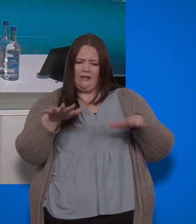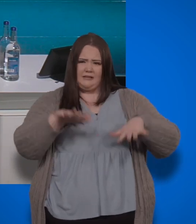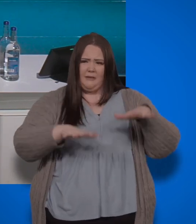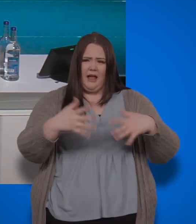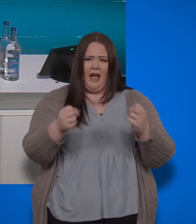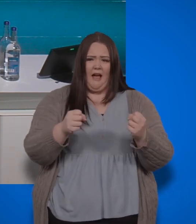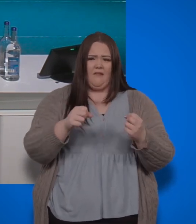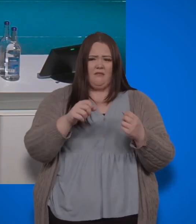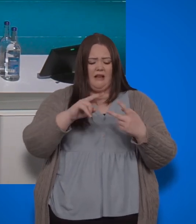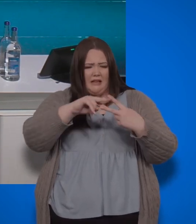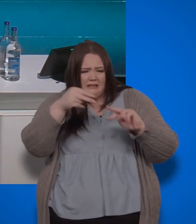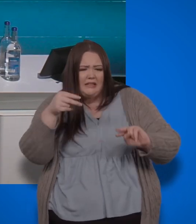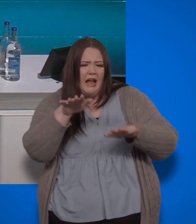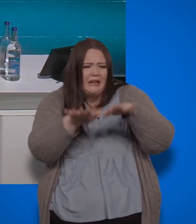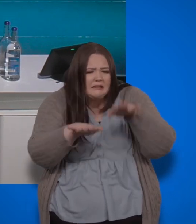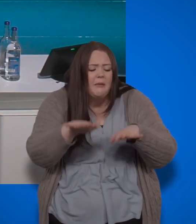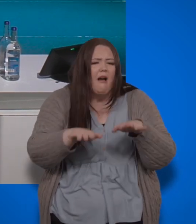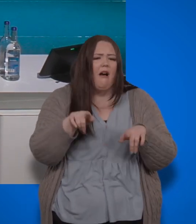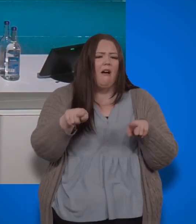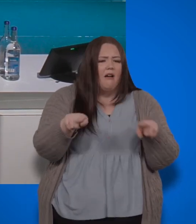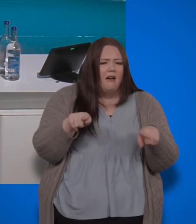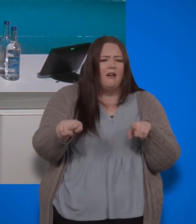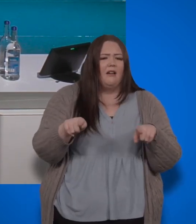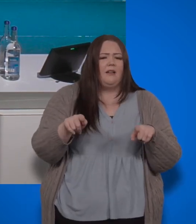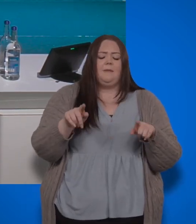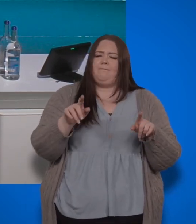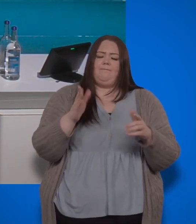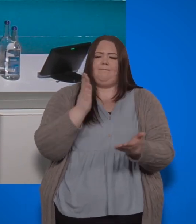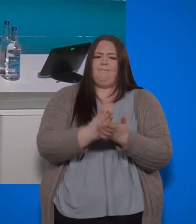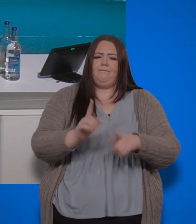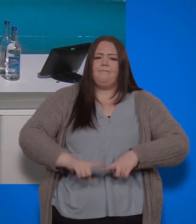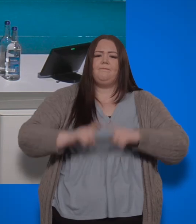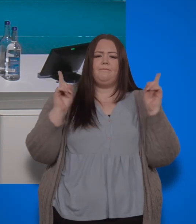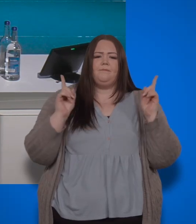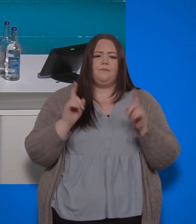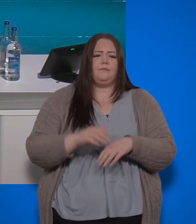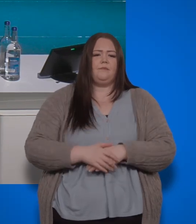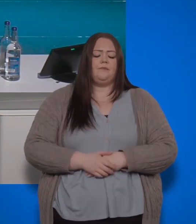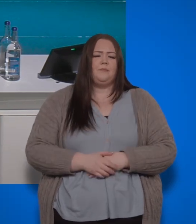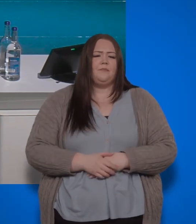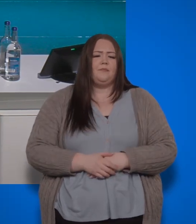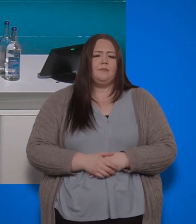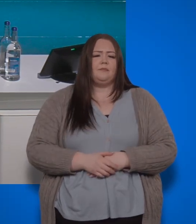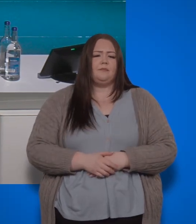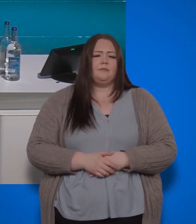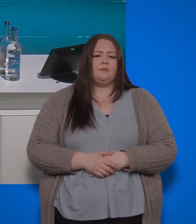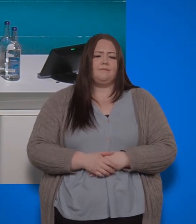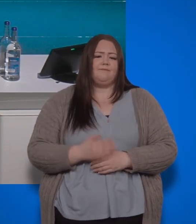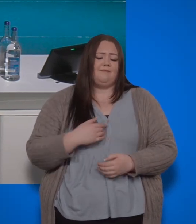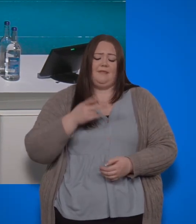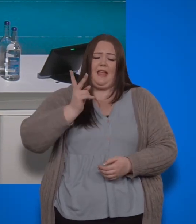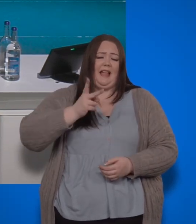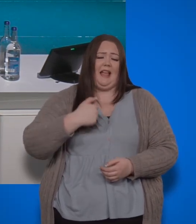minor, they are also huge in their implications. And therefore,